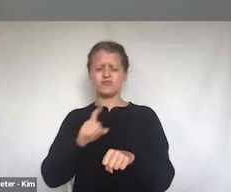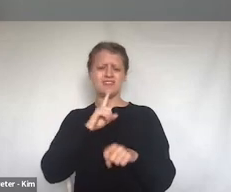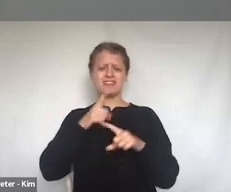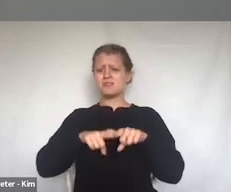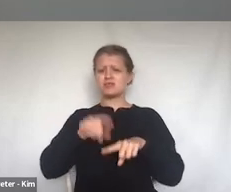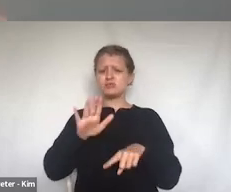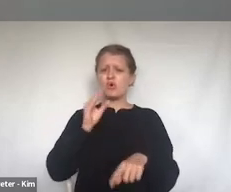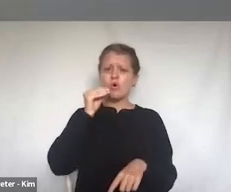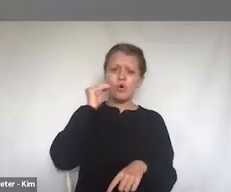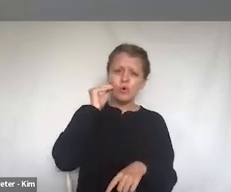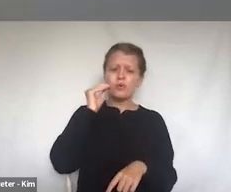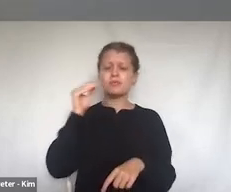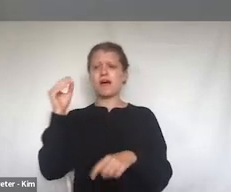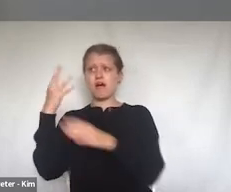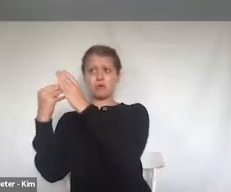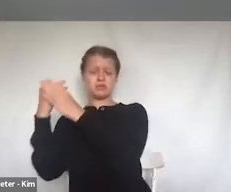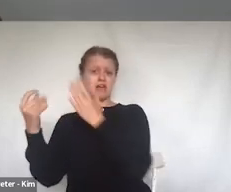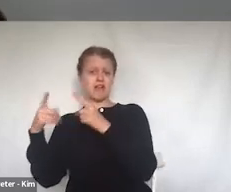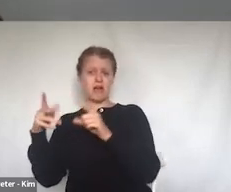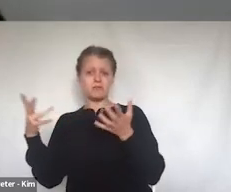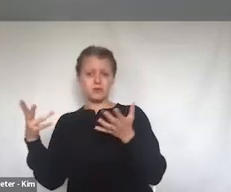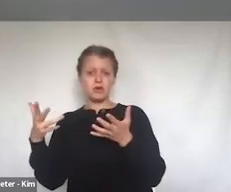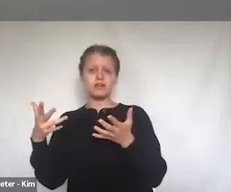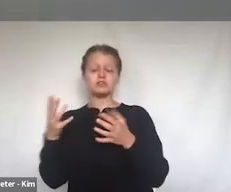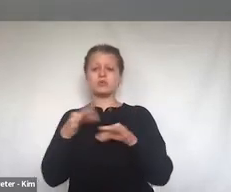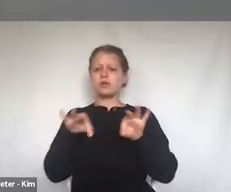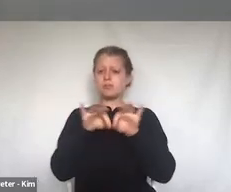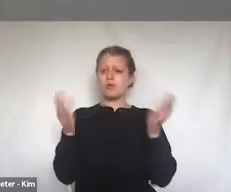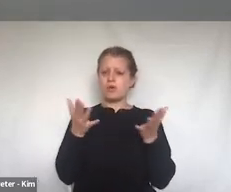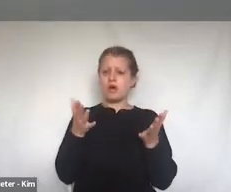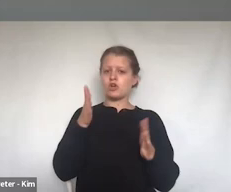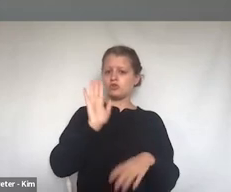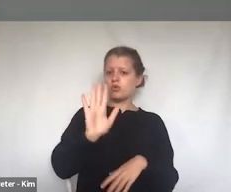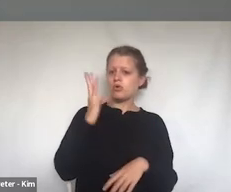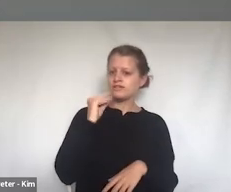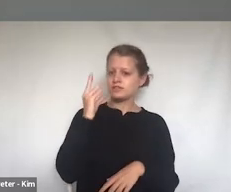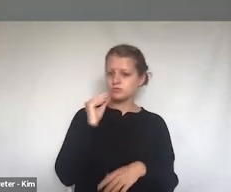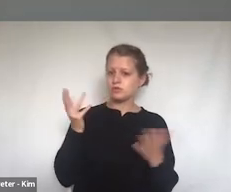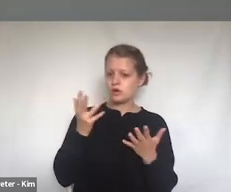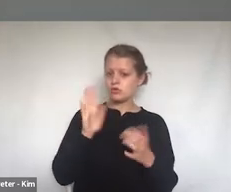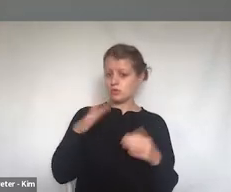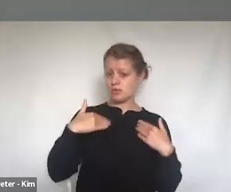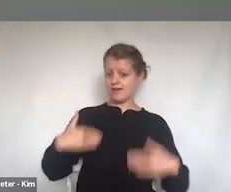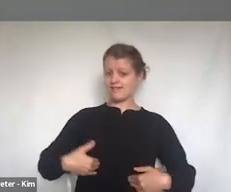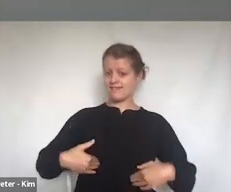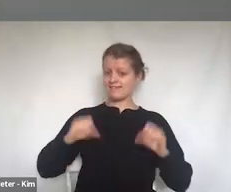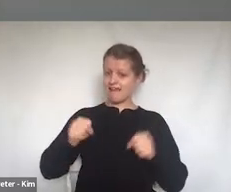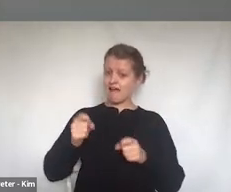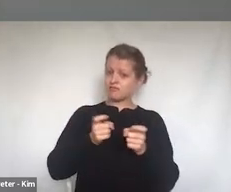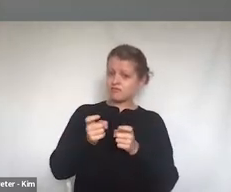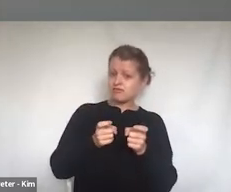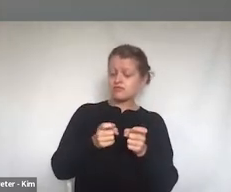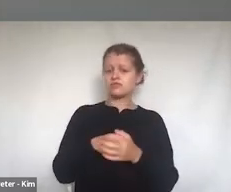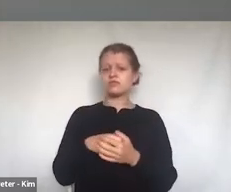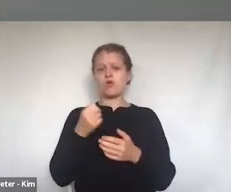on outside, really what matters to you is how you are experiencing that temperature. So being able to monitor your